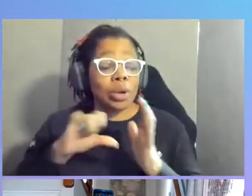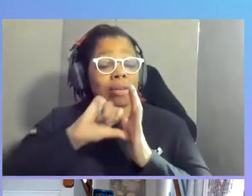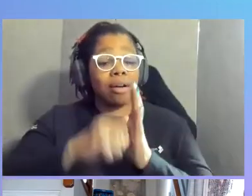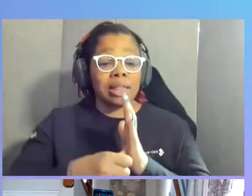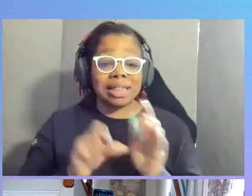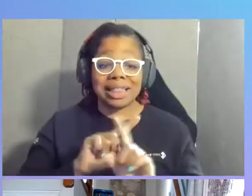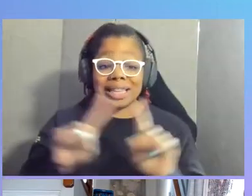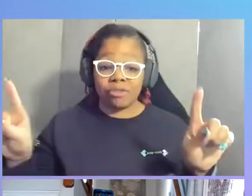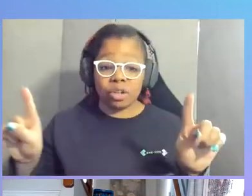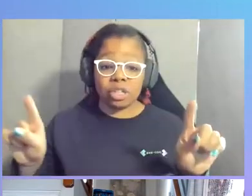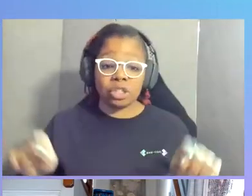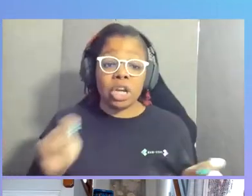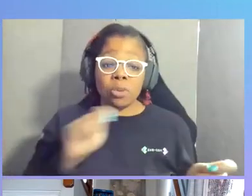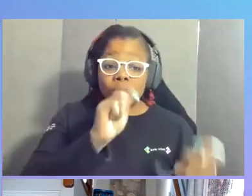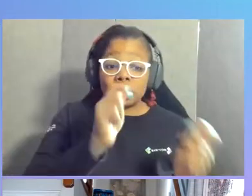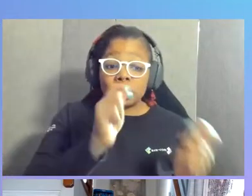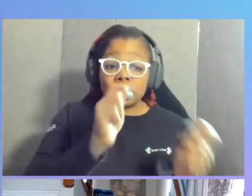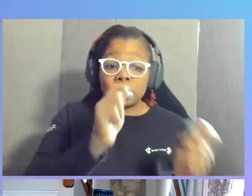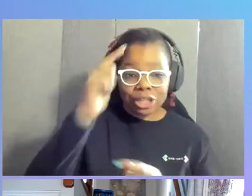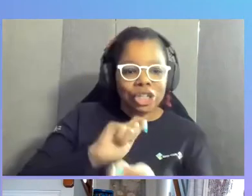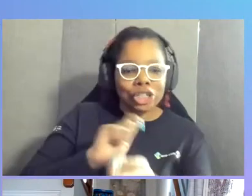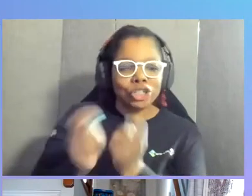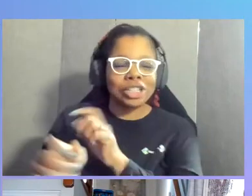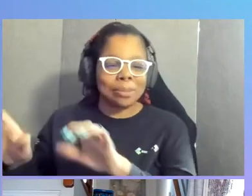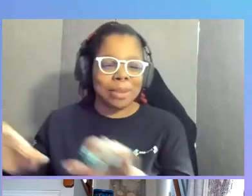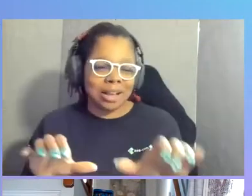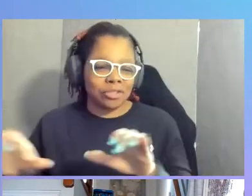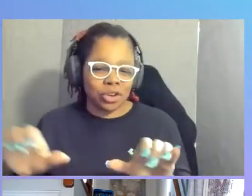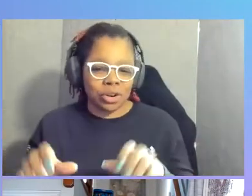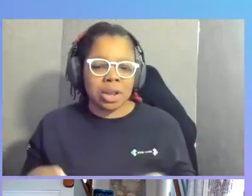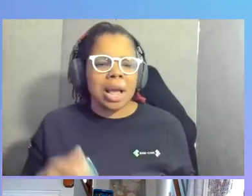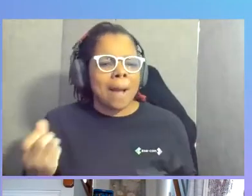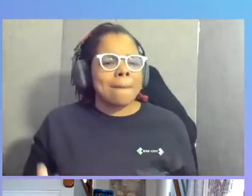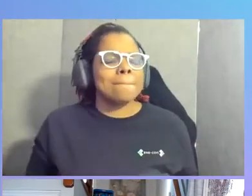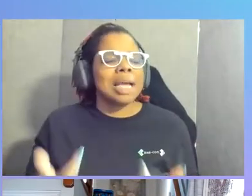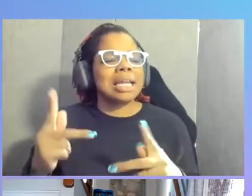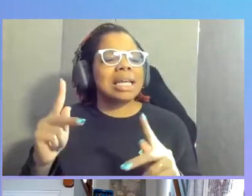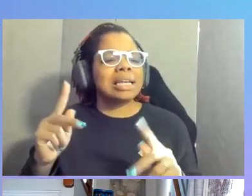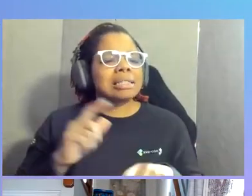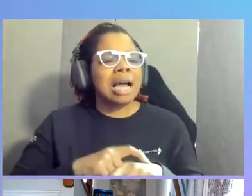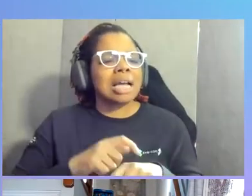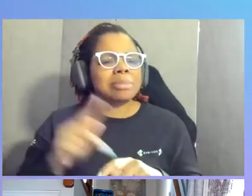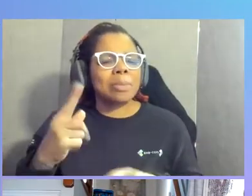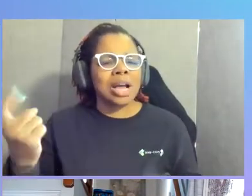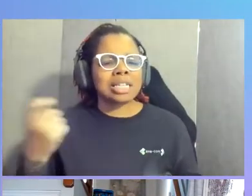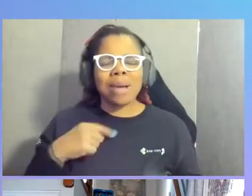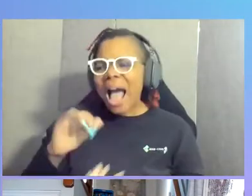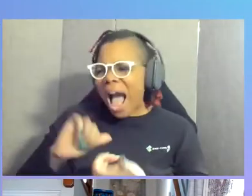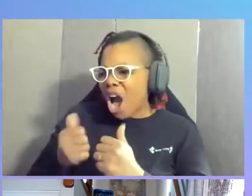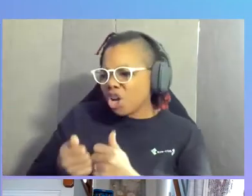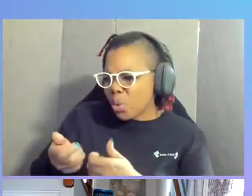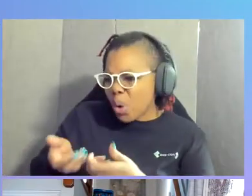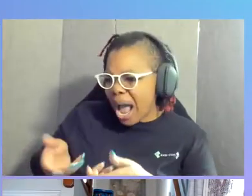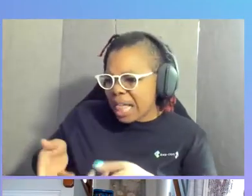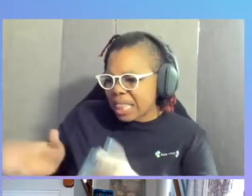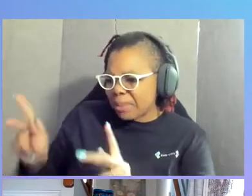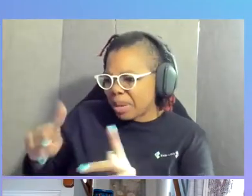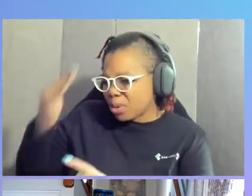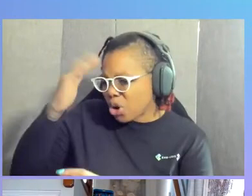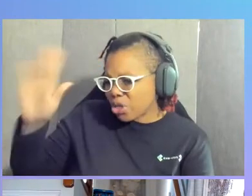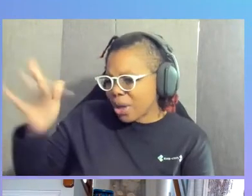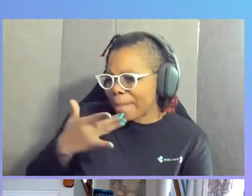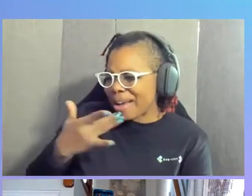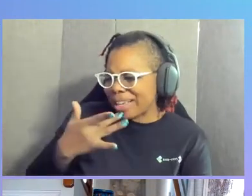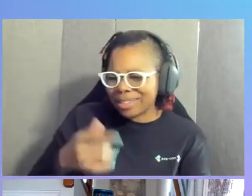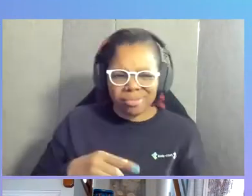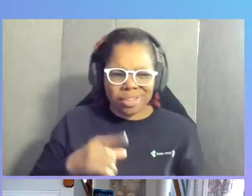difference between changing minds and changing behavior. A lot of times I get asked, well, how do I let people see what their biases are? And I'm like, I mean, you can do that,